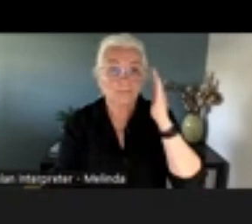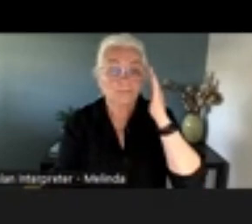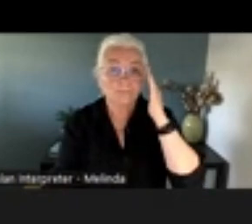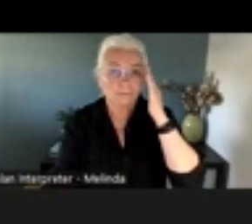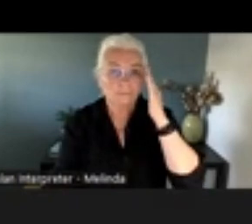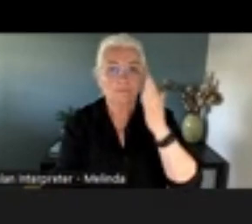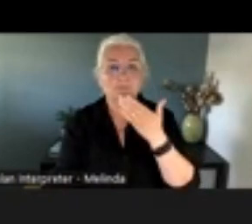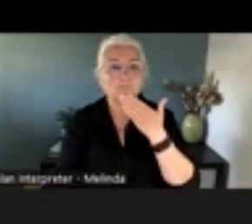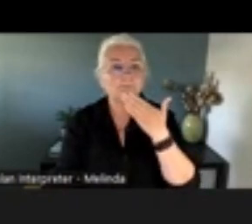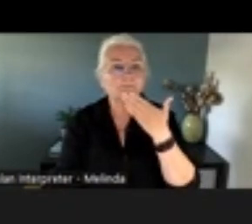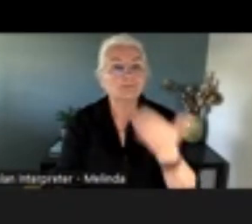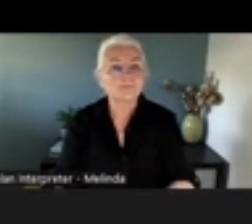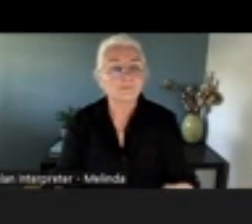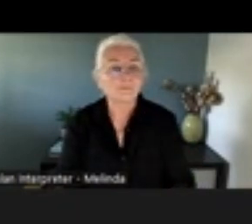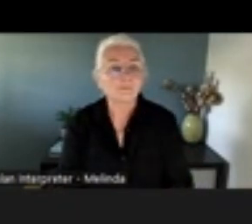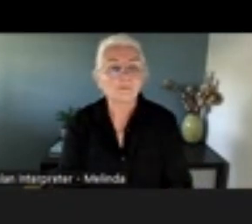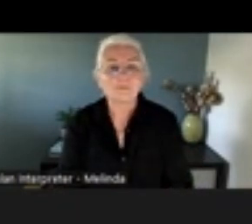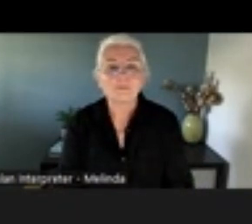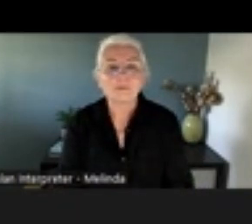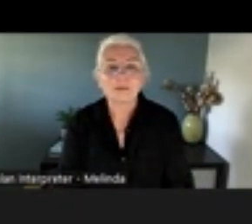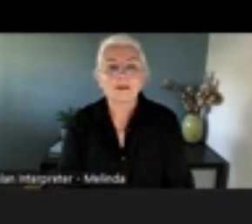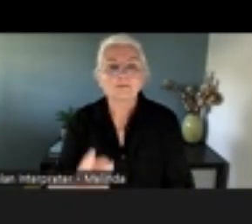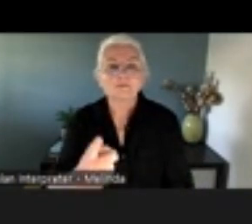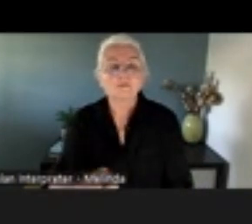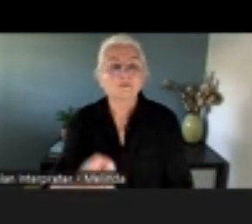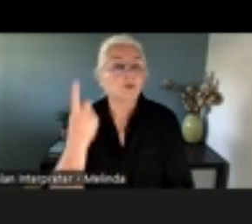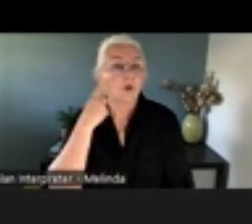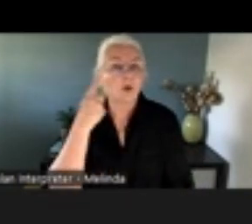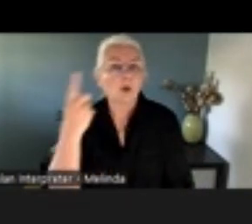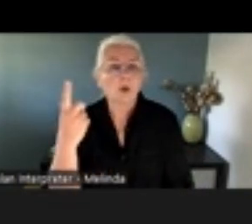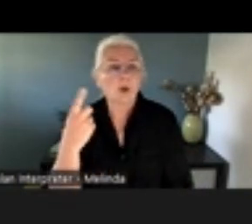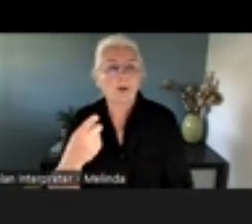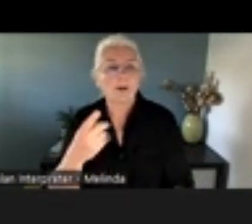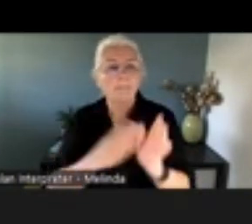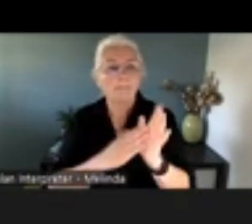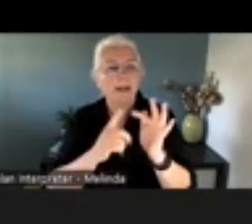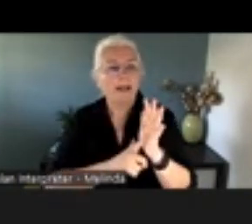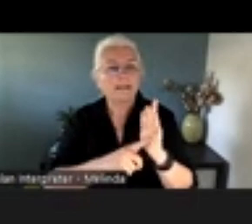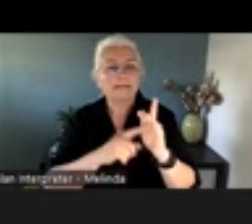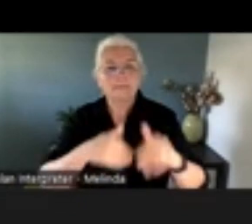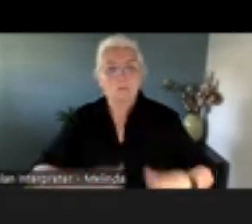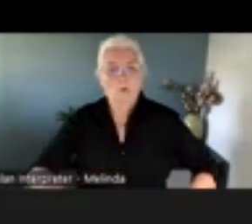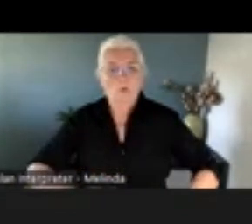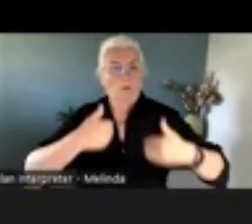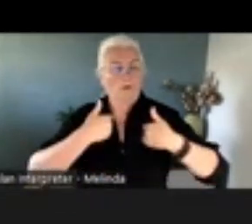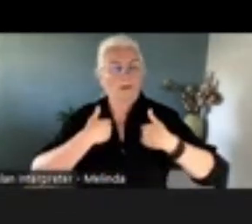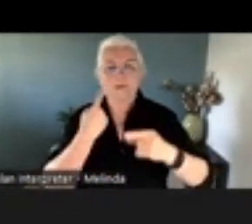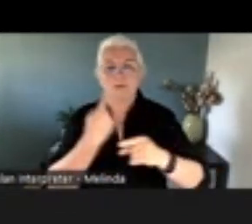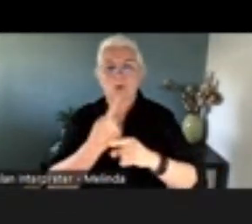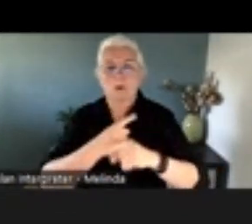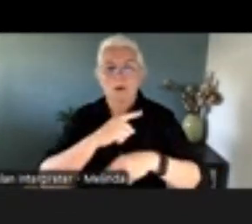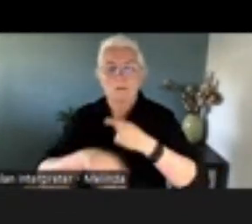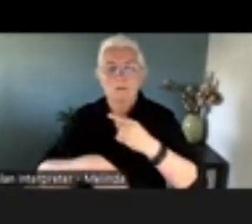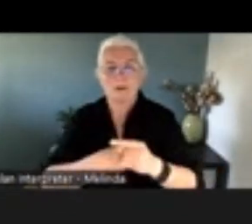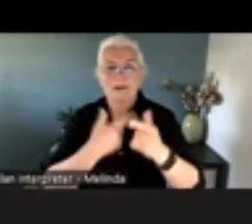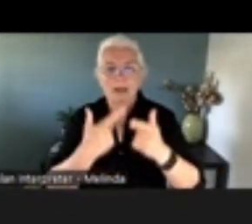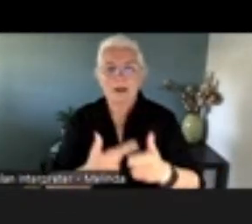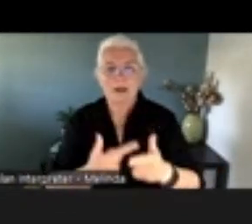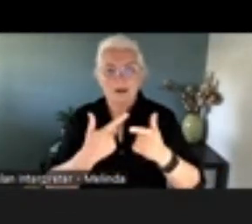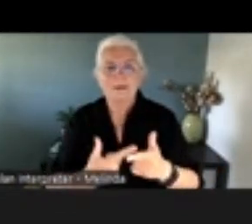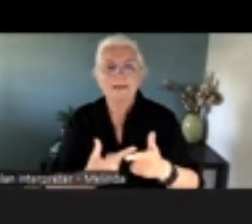Thank you, lovely. So as you heard Mel talk about earlier today, right at the beginning of the day, we did a lot of